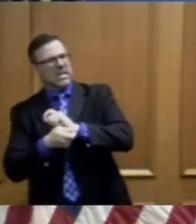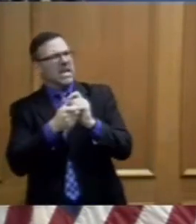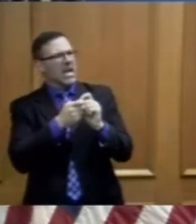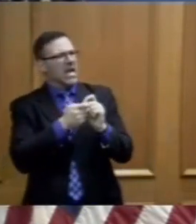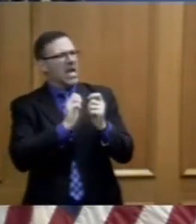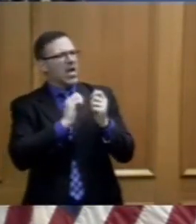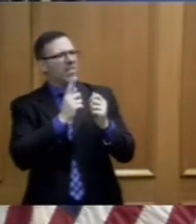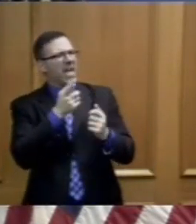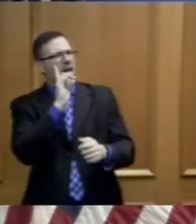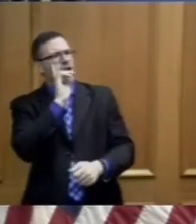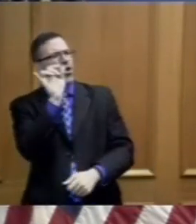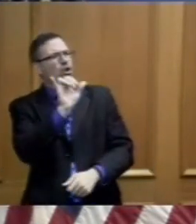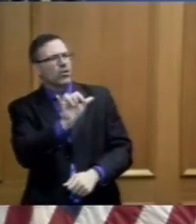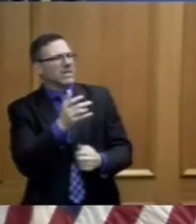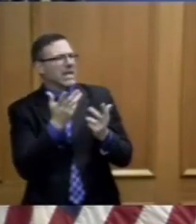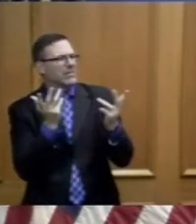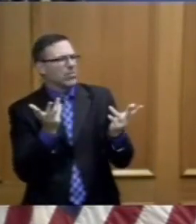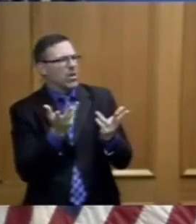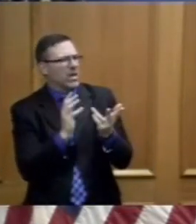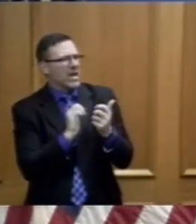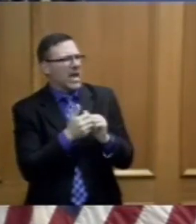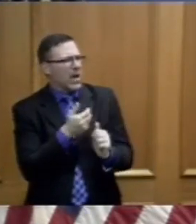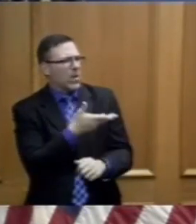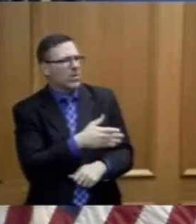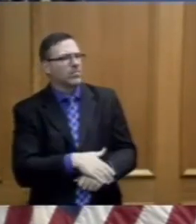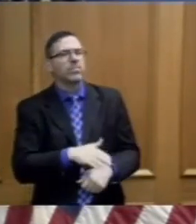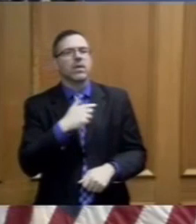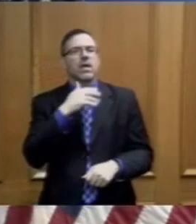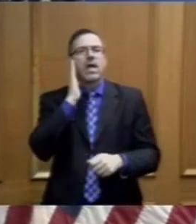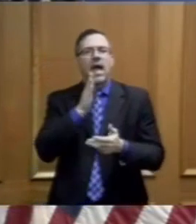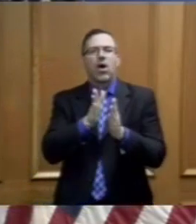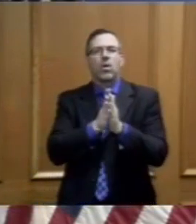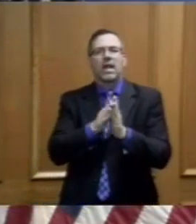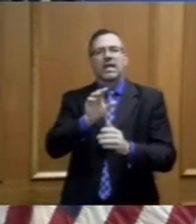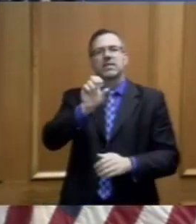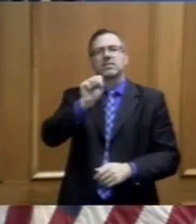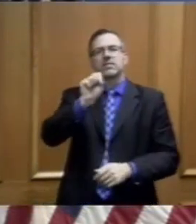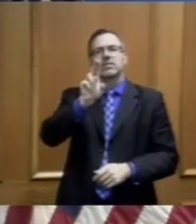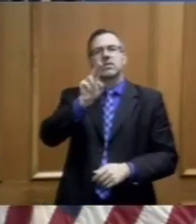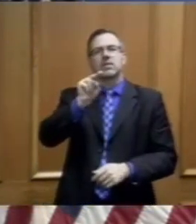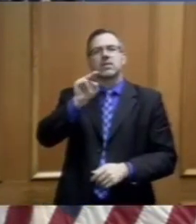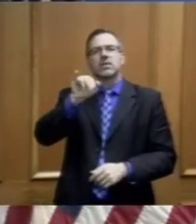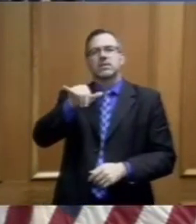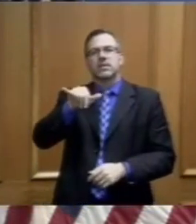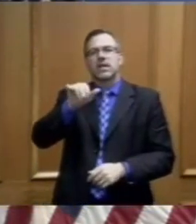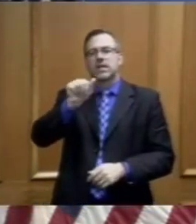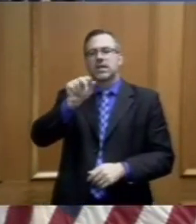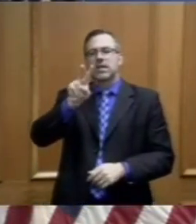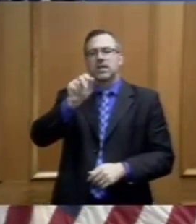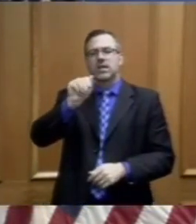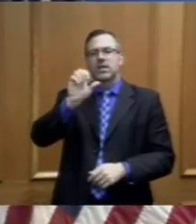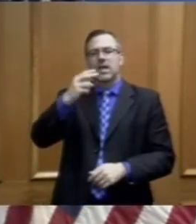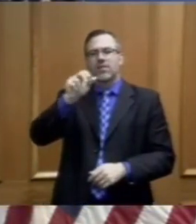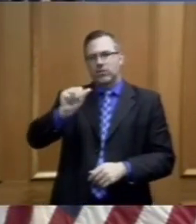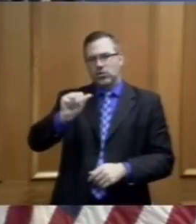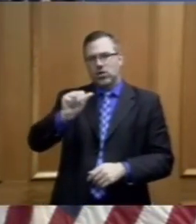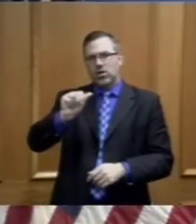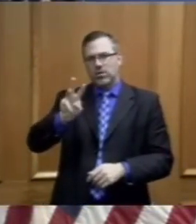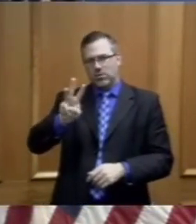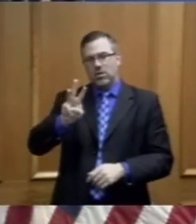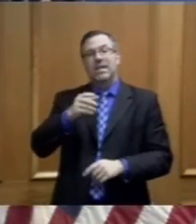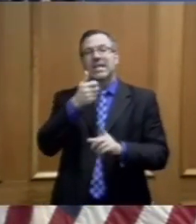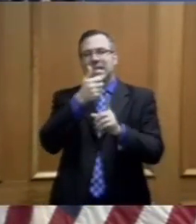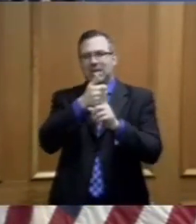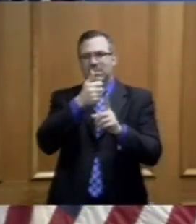undertaking. I'm going to ask Sonny Avachal, who's the commander of the Army Corps of Engineers here in this region,